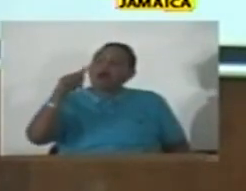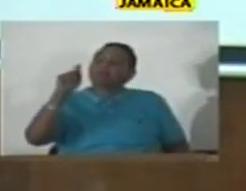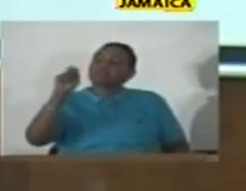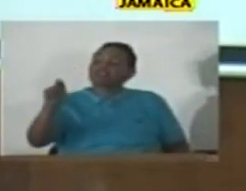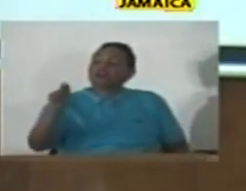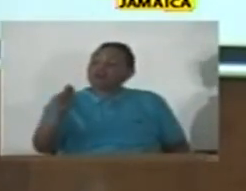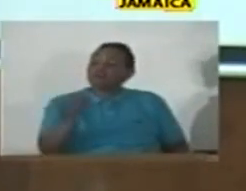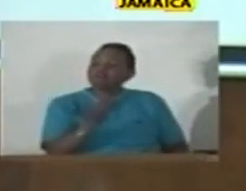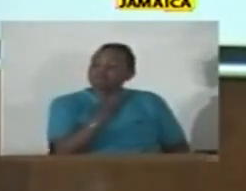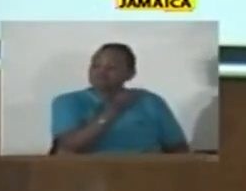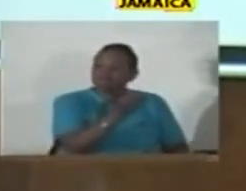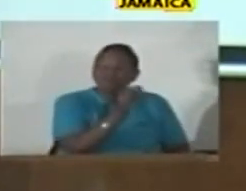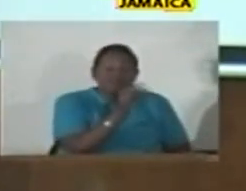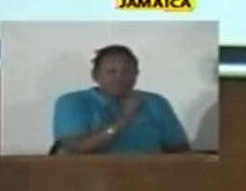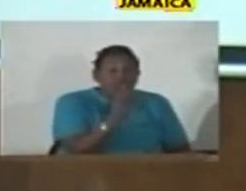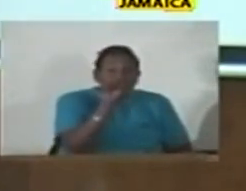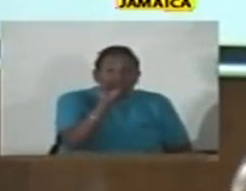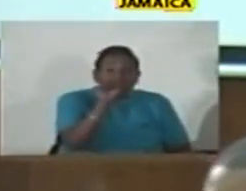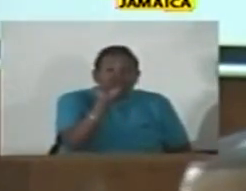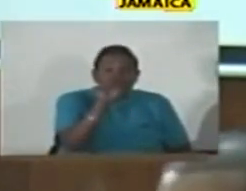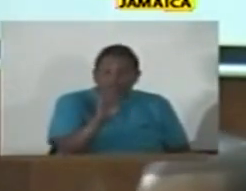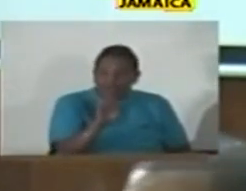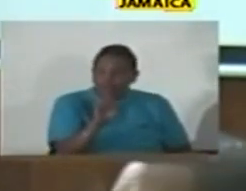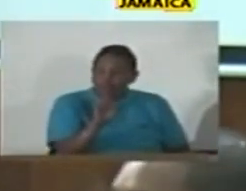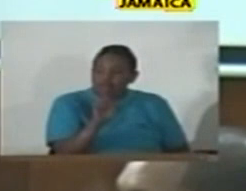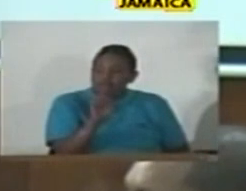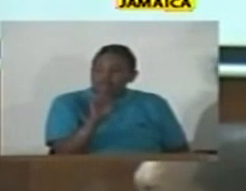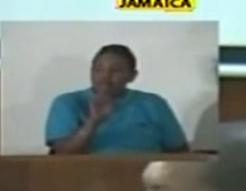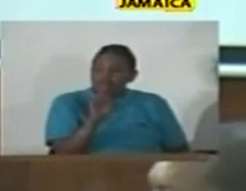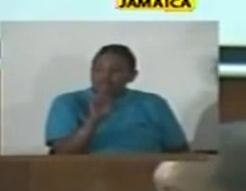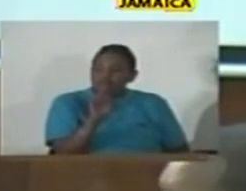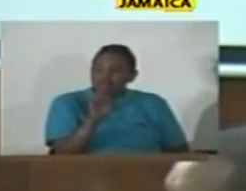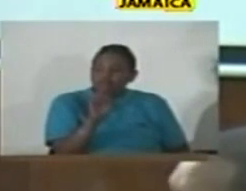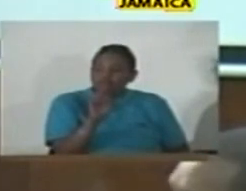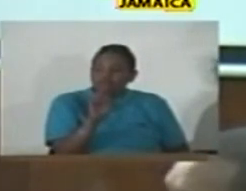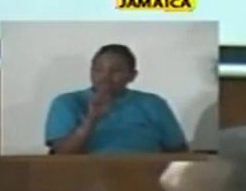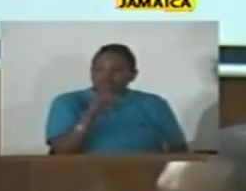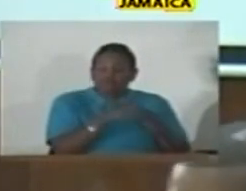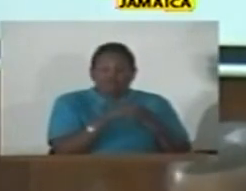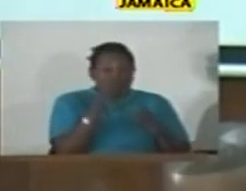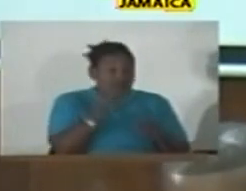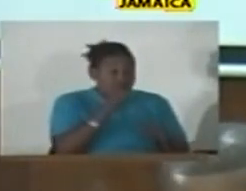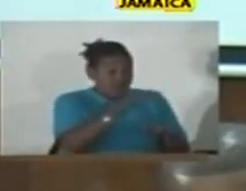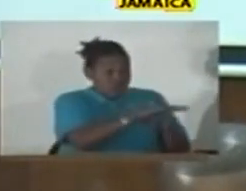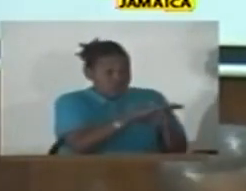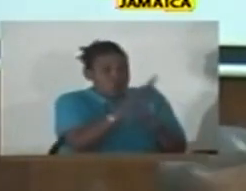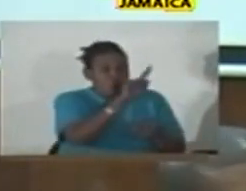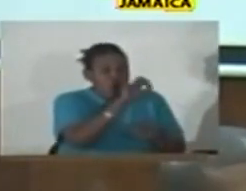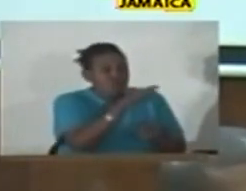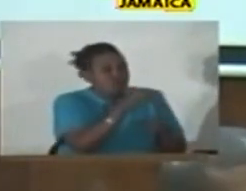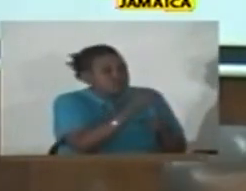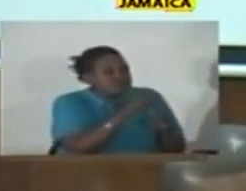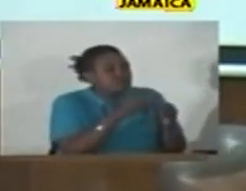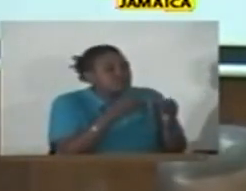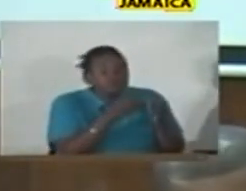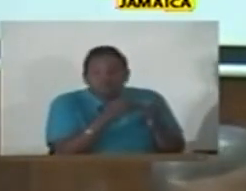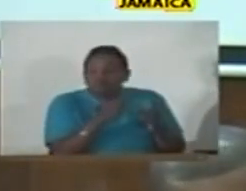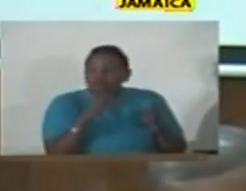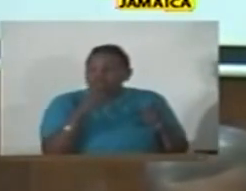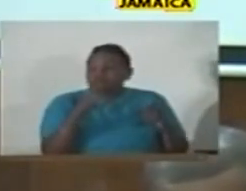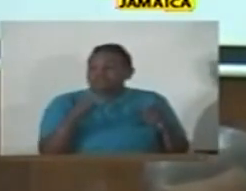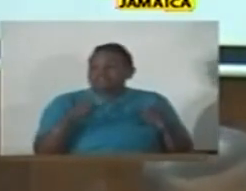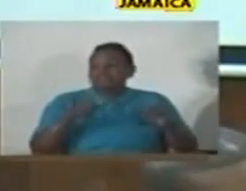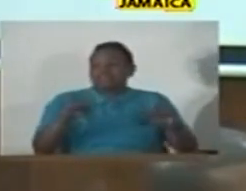as little as 1 acre in every lot. The land is below sea